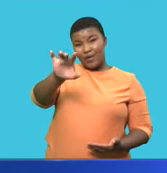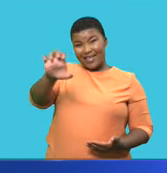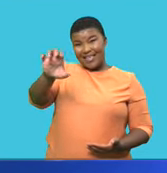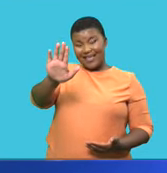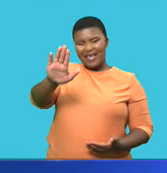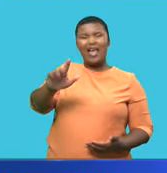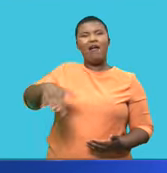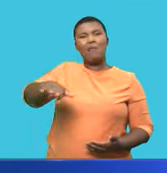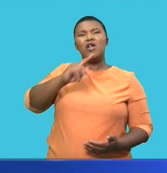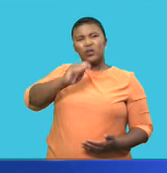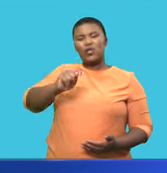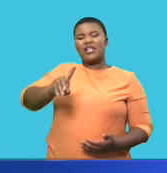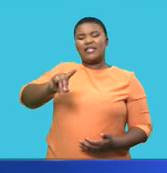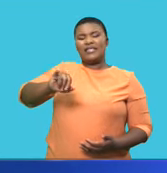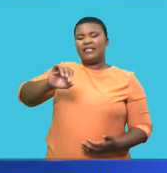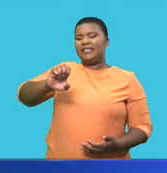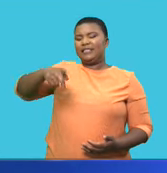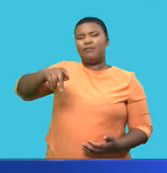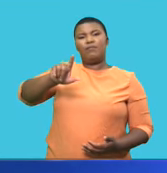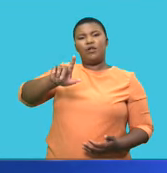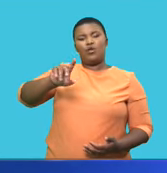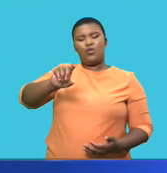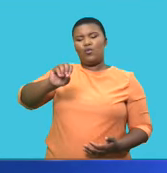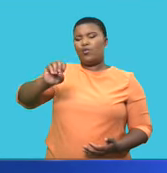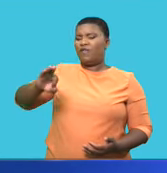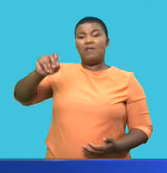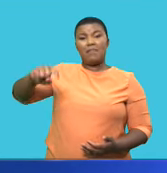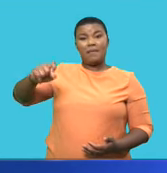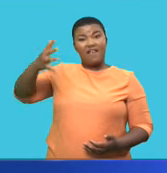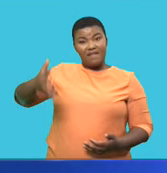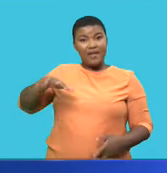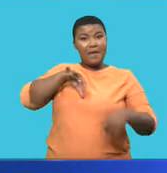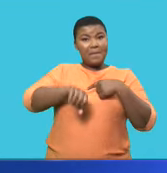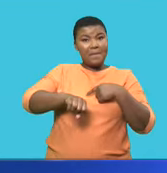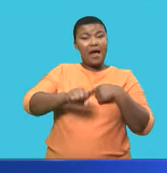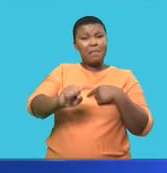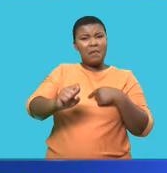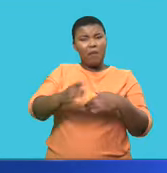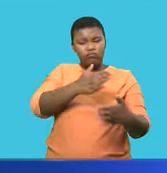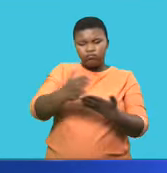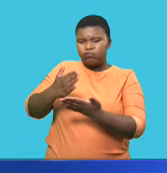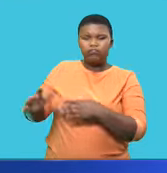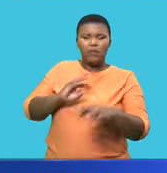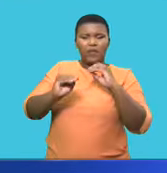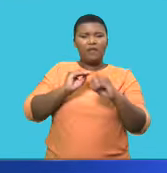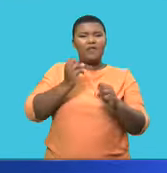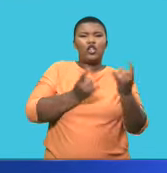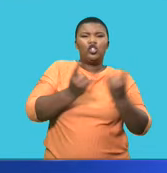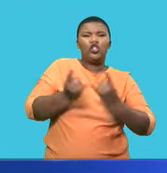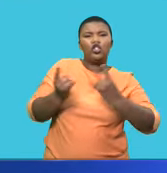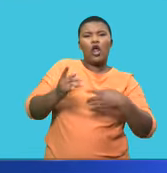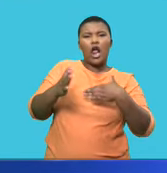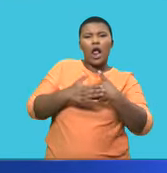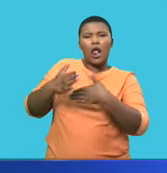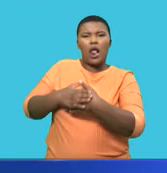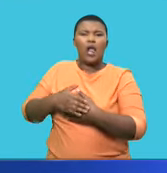ya kgalemelo ntshetsopeleng ya mesebetsi ya bosenyi phethwa dibakeng tseo ho tsona ketsahalo tsa bosenyi di atileng haholo ho potoloha le